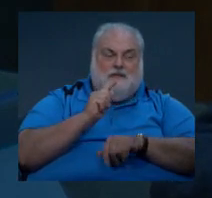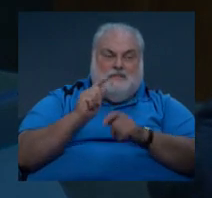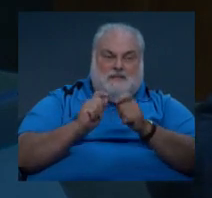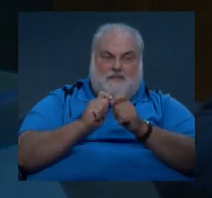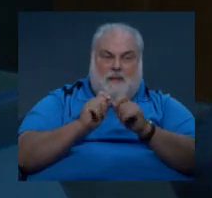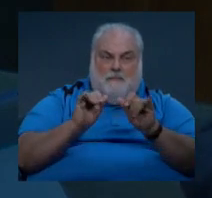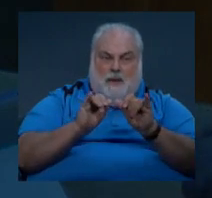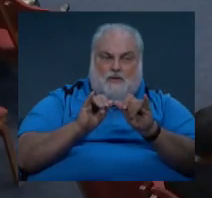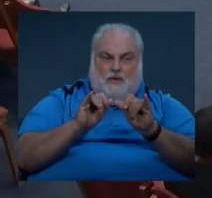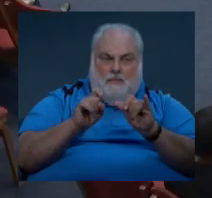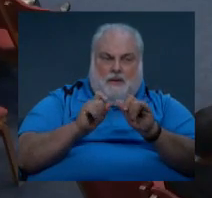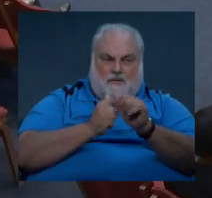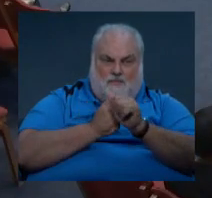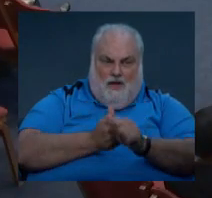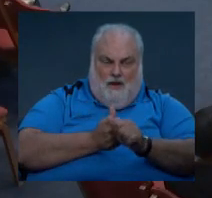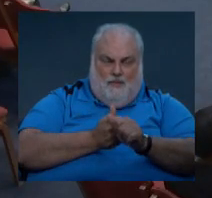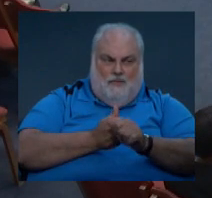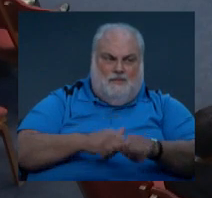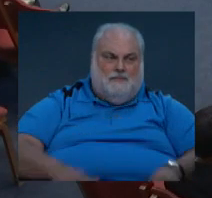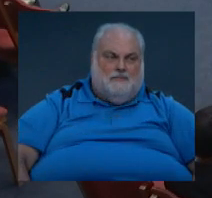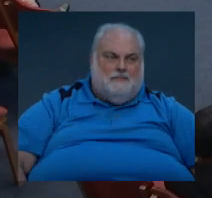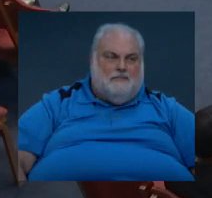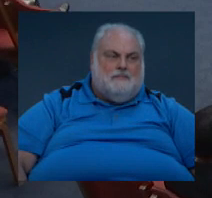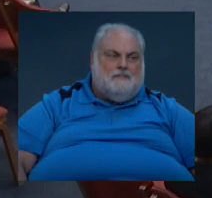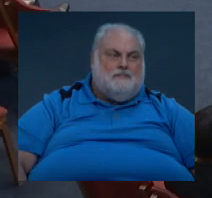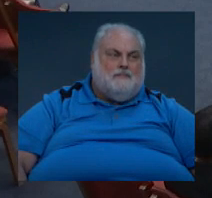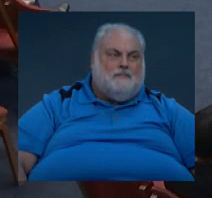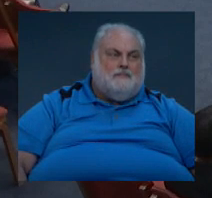Thank you. Thank you, Director Hendricks.